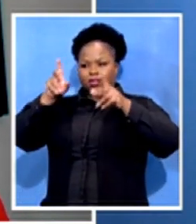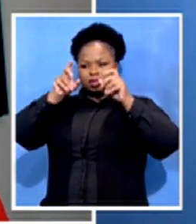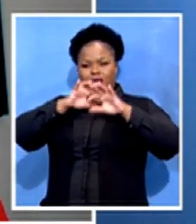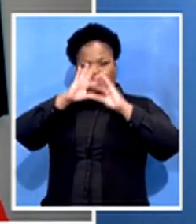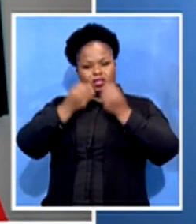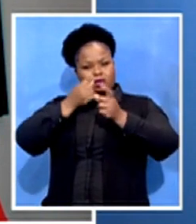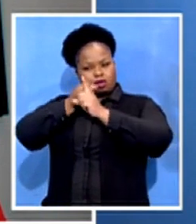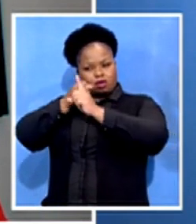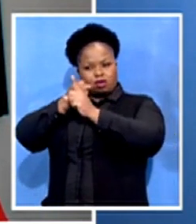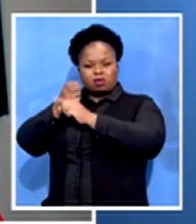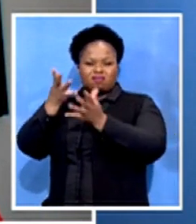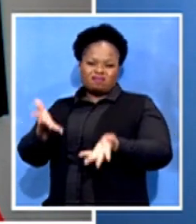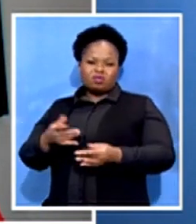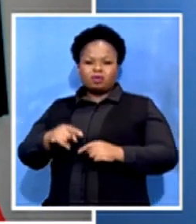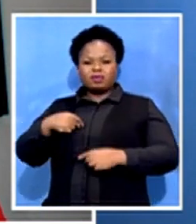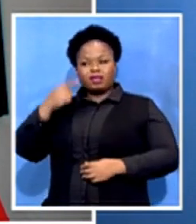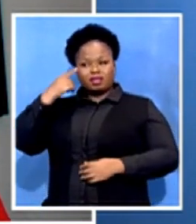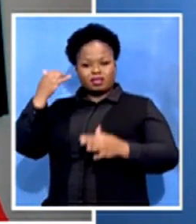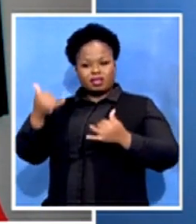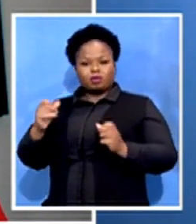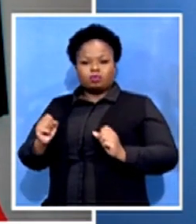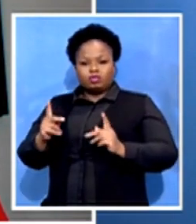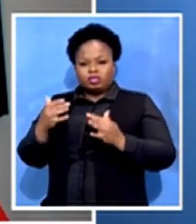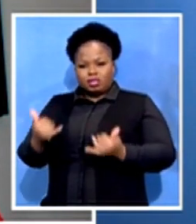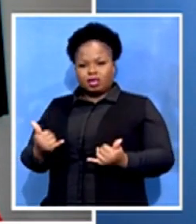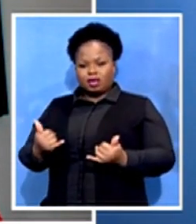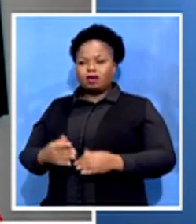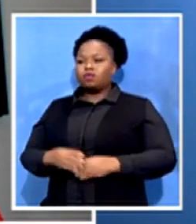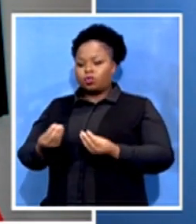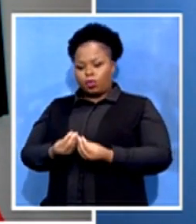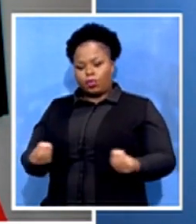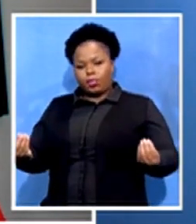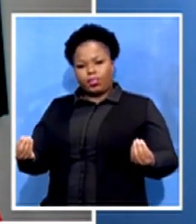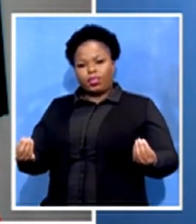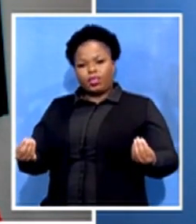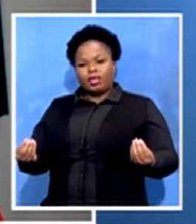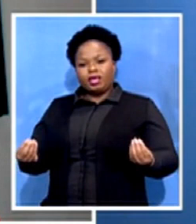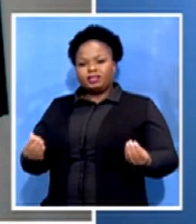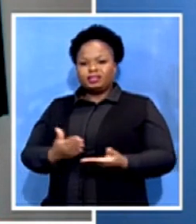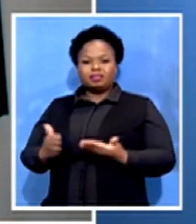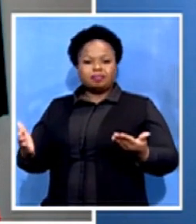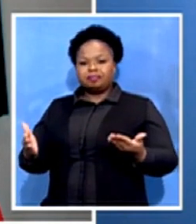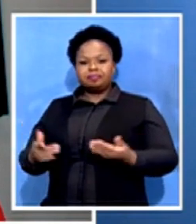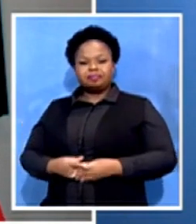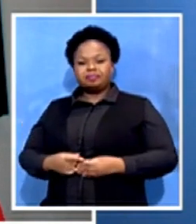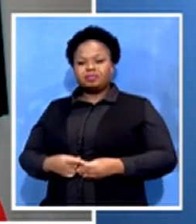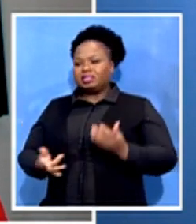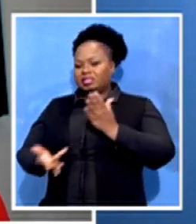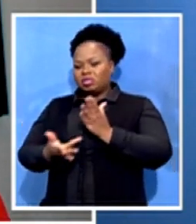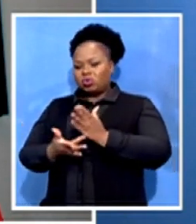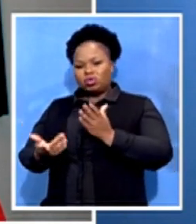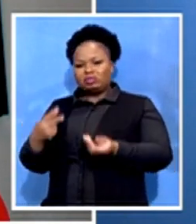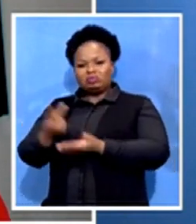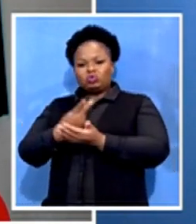this platform for even children who are not used to technology, it's something that is so user-friendly that they